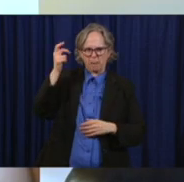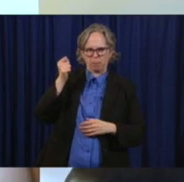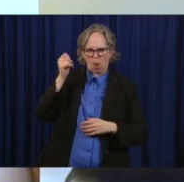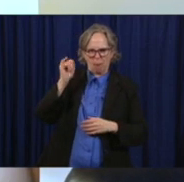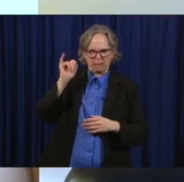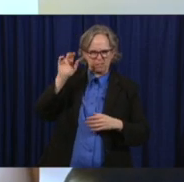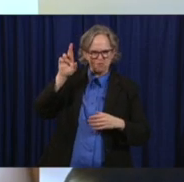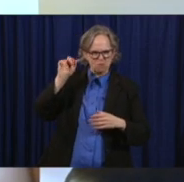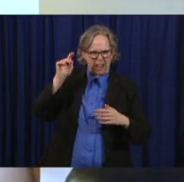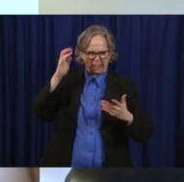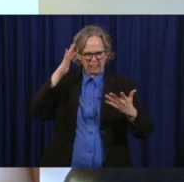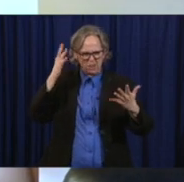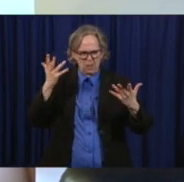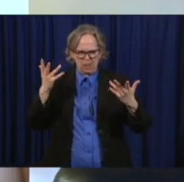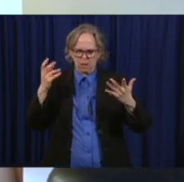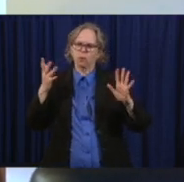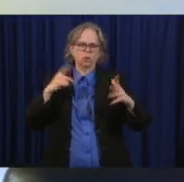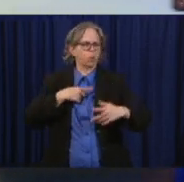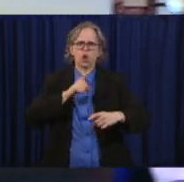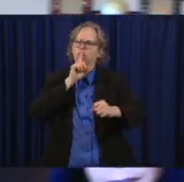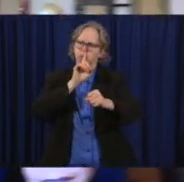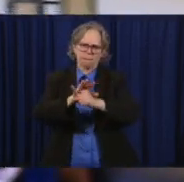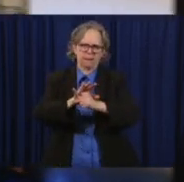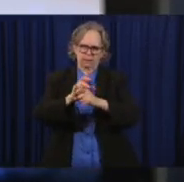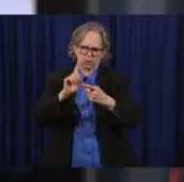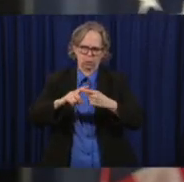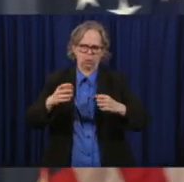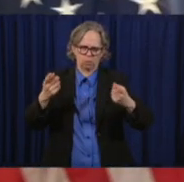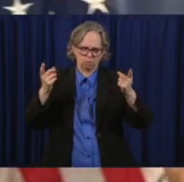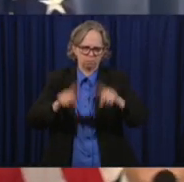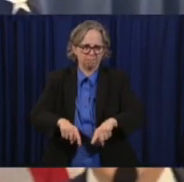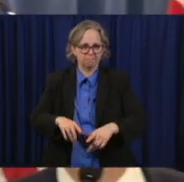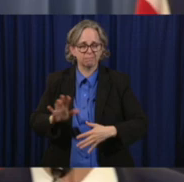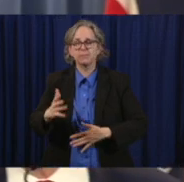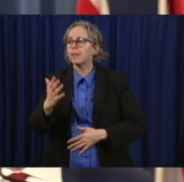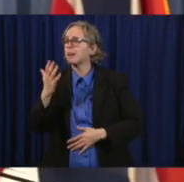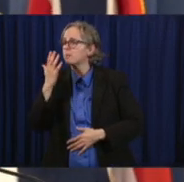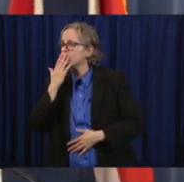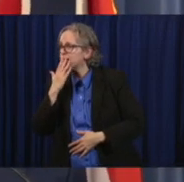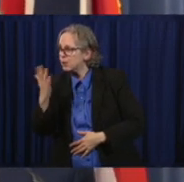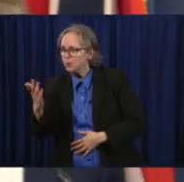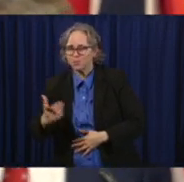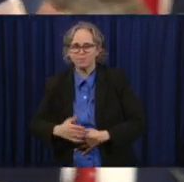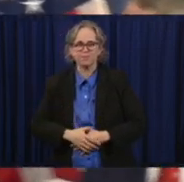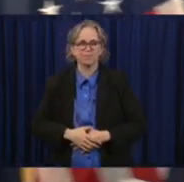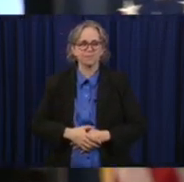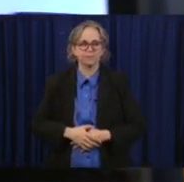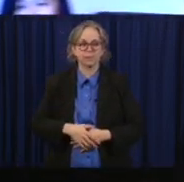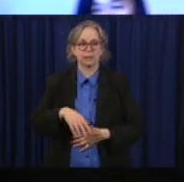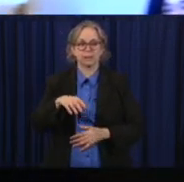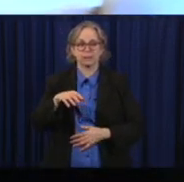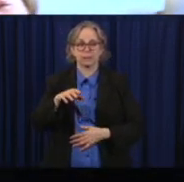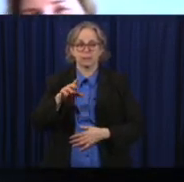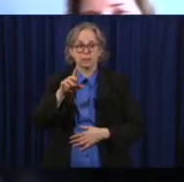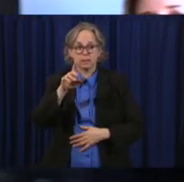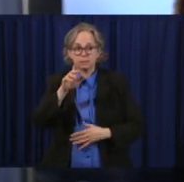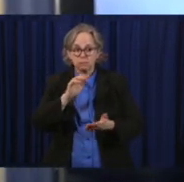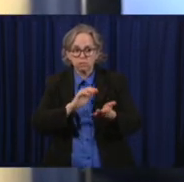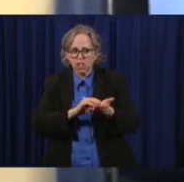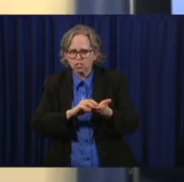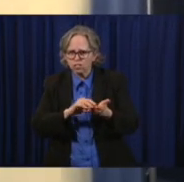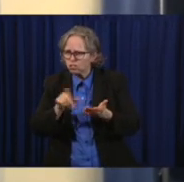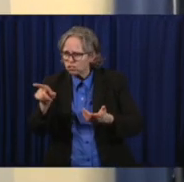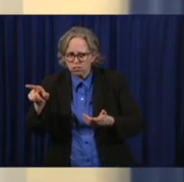fully committed to going forward. Thanks, Director. Thank you very much. That was our last question. If I could give just the